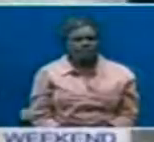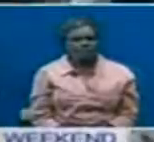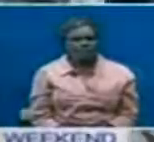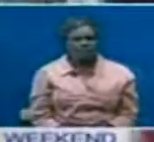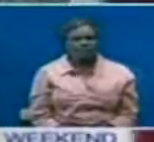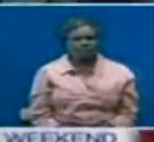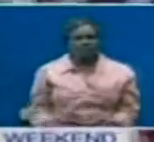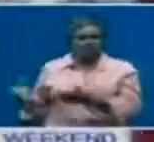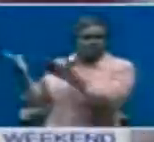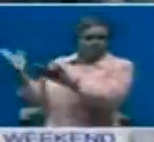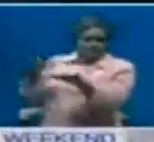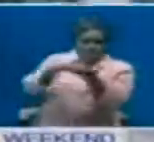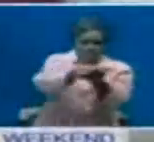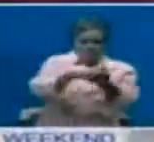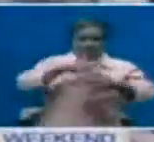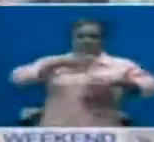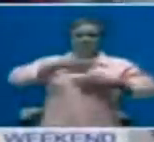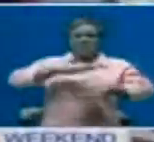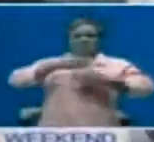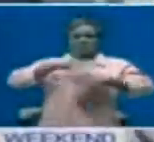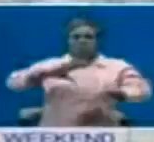They are the foundation of the Samburu community.